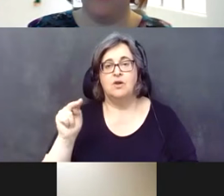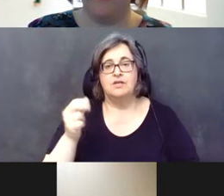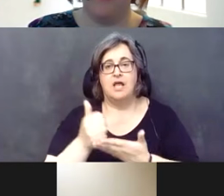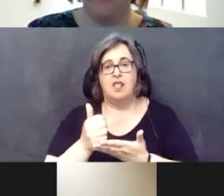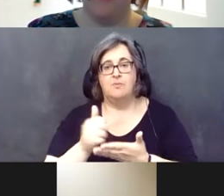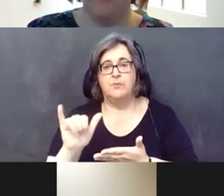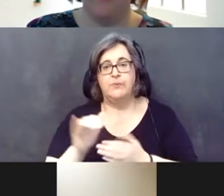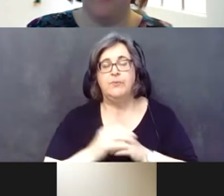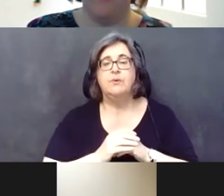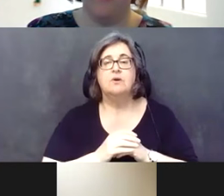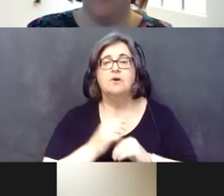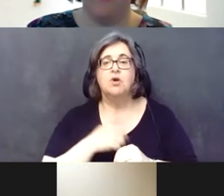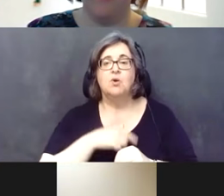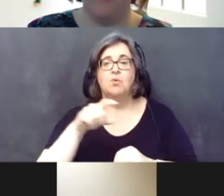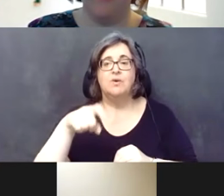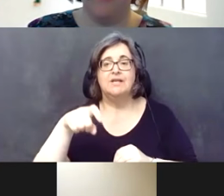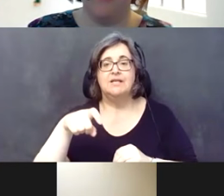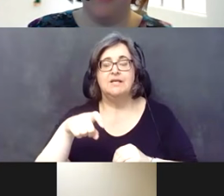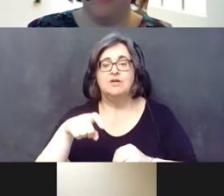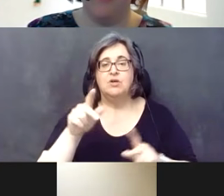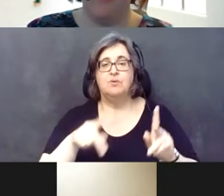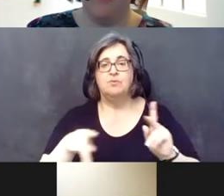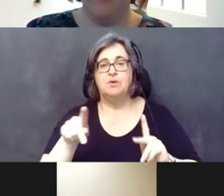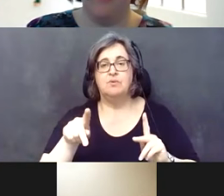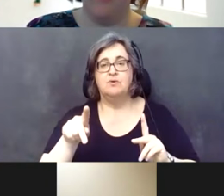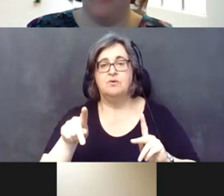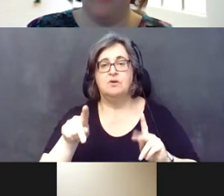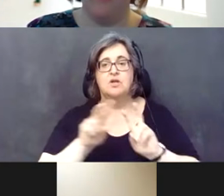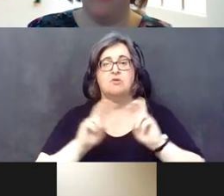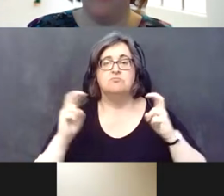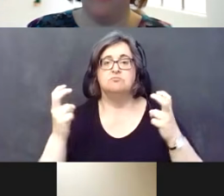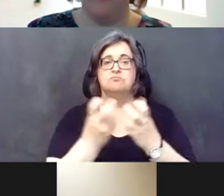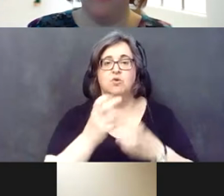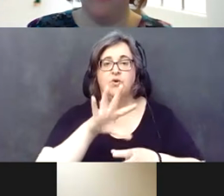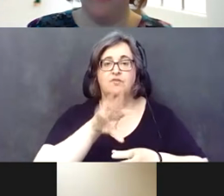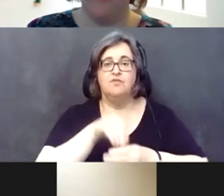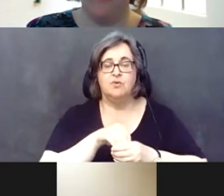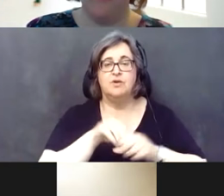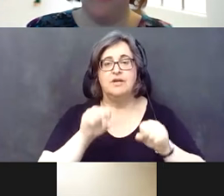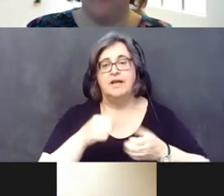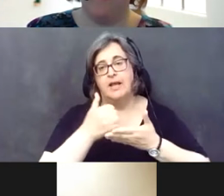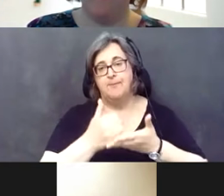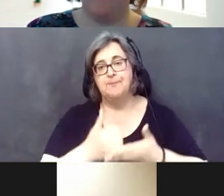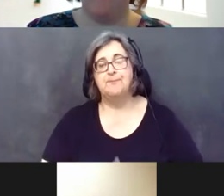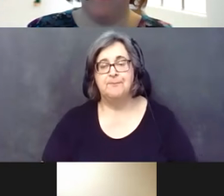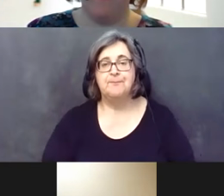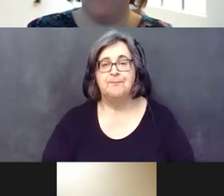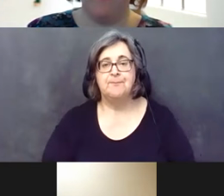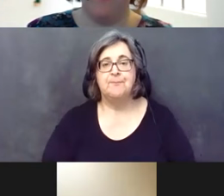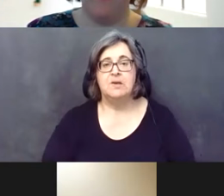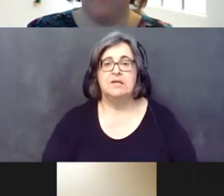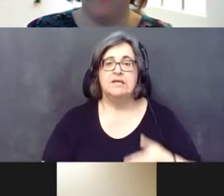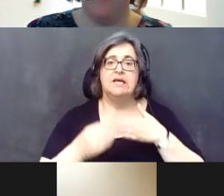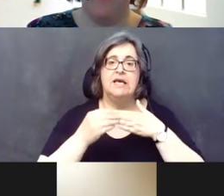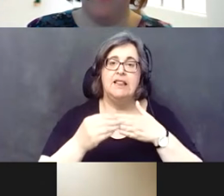because we need people around the table that can help lead the fight. And